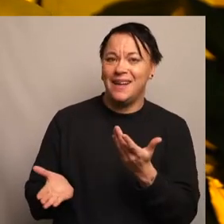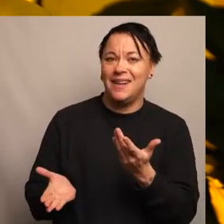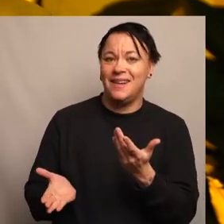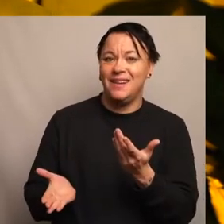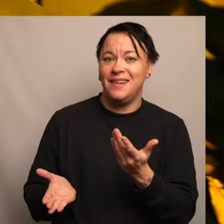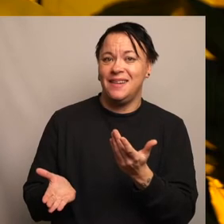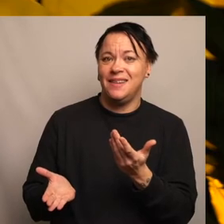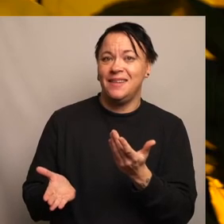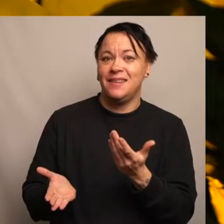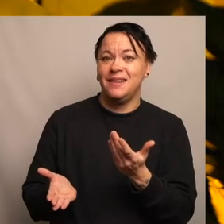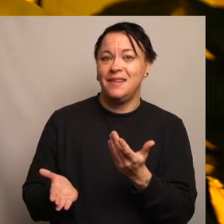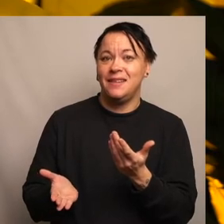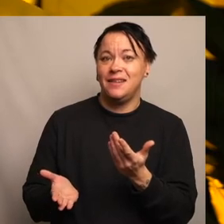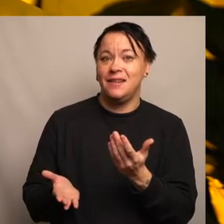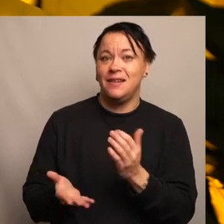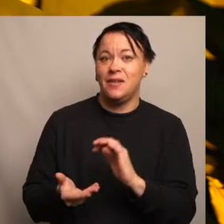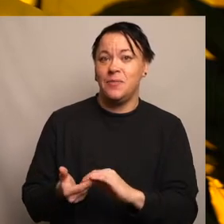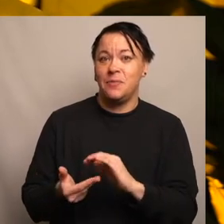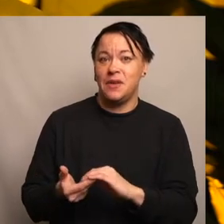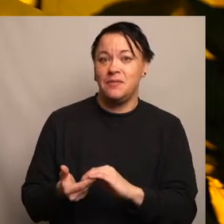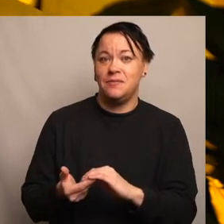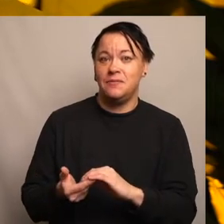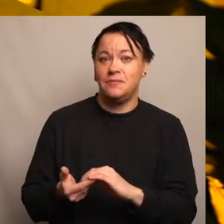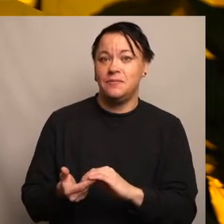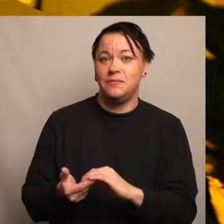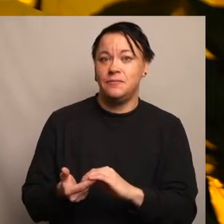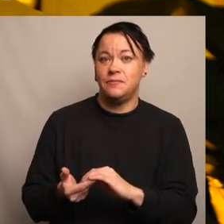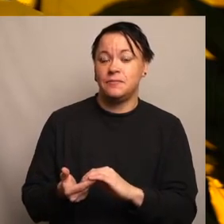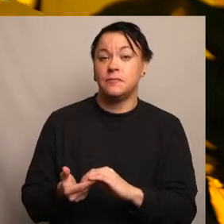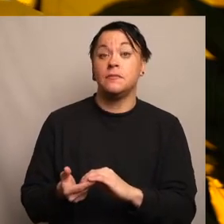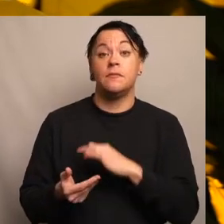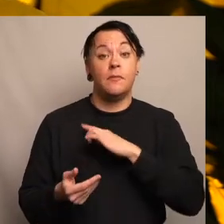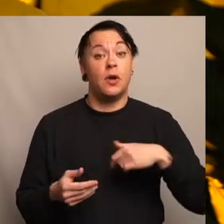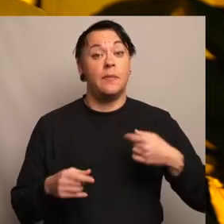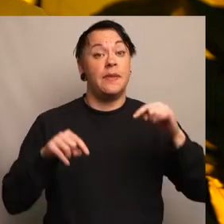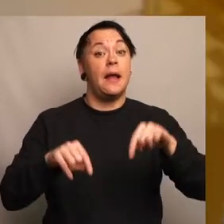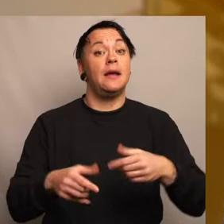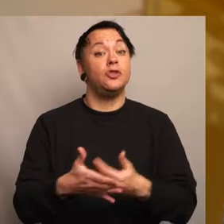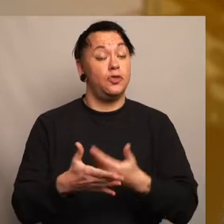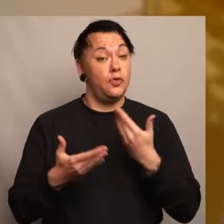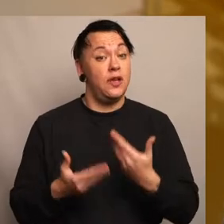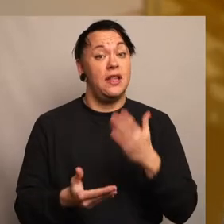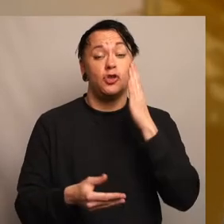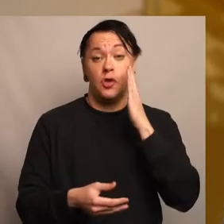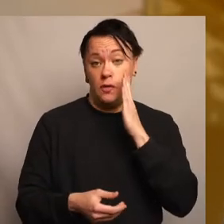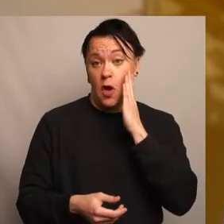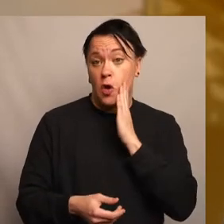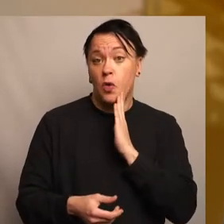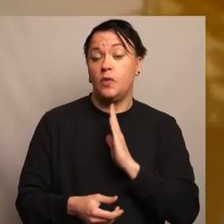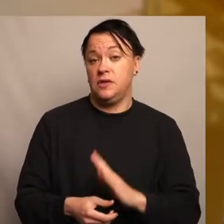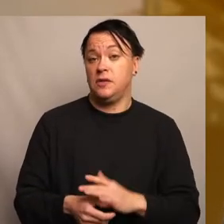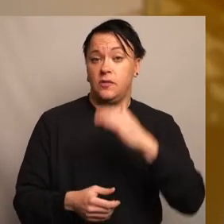like we arrived here thanks to like BIPOC people especially. Why do you think it took so long to